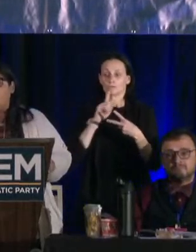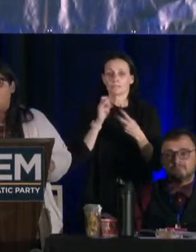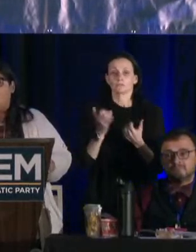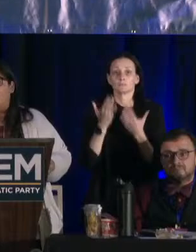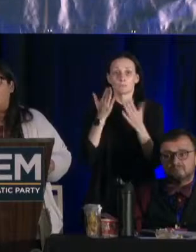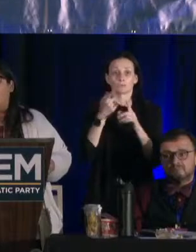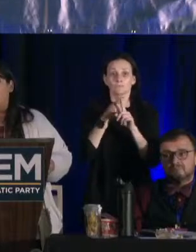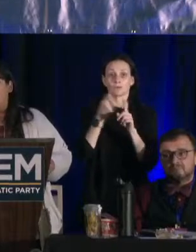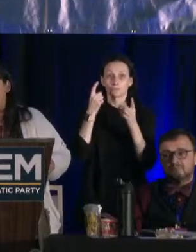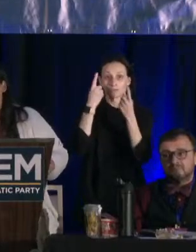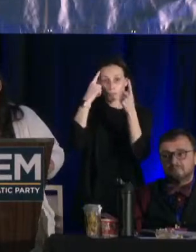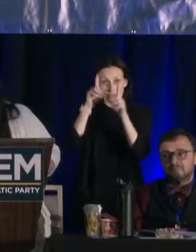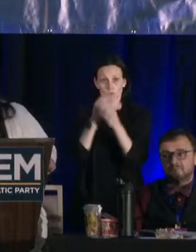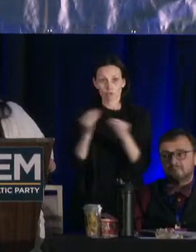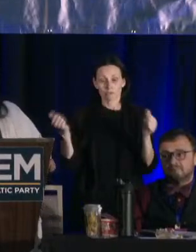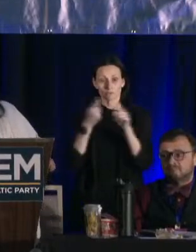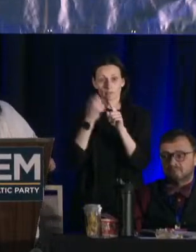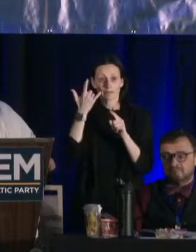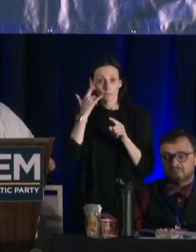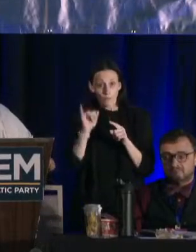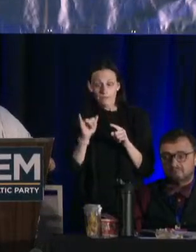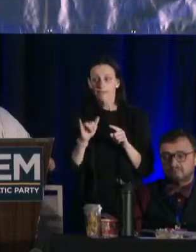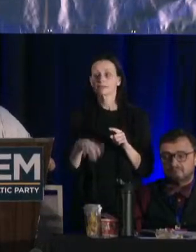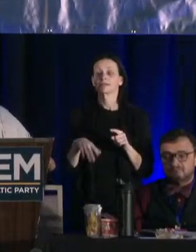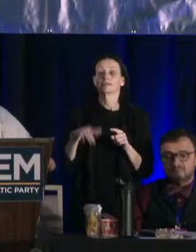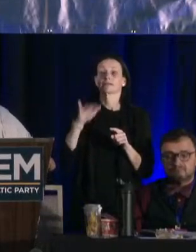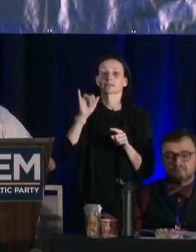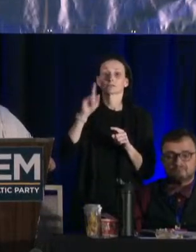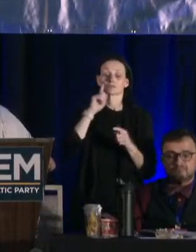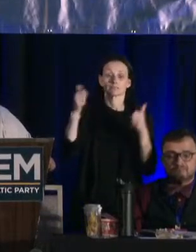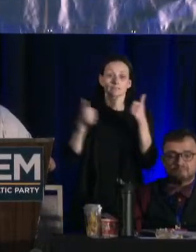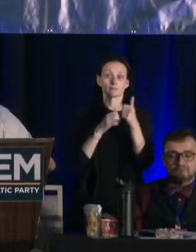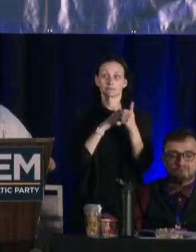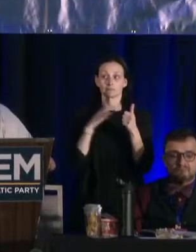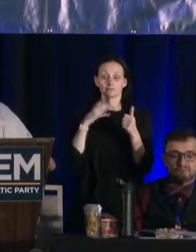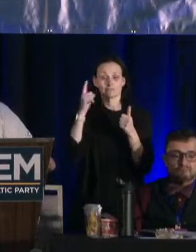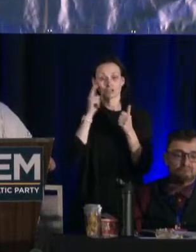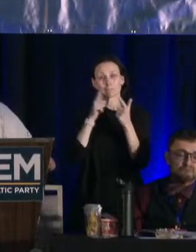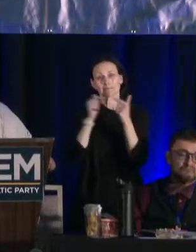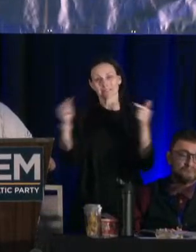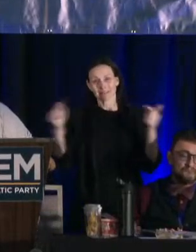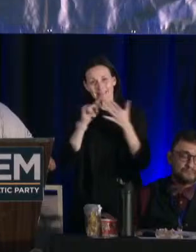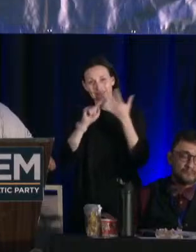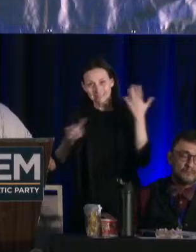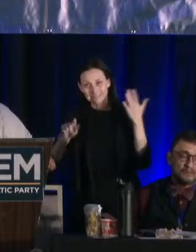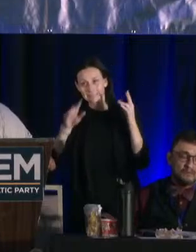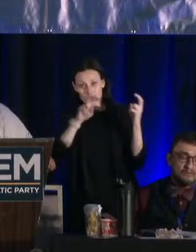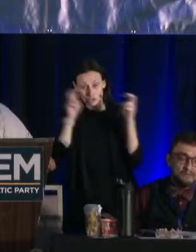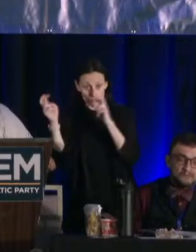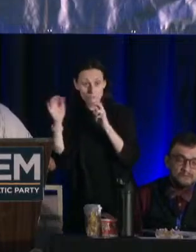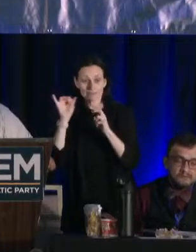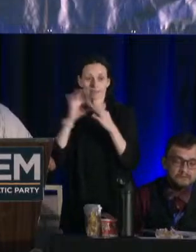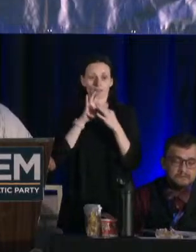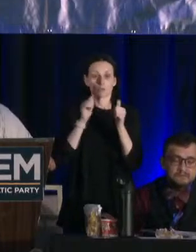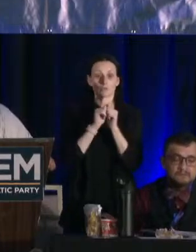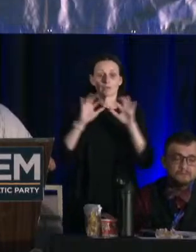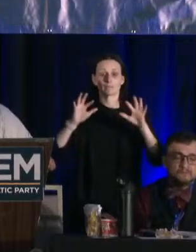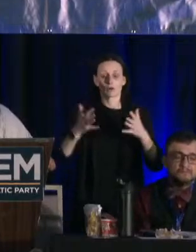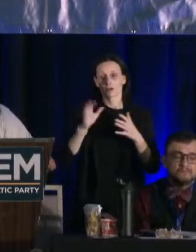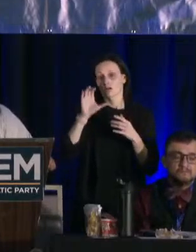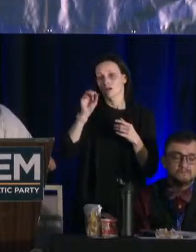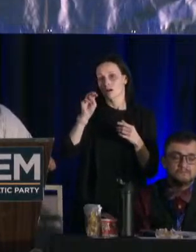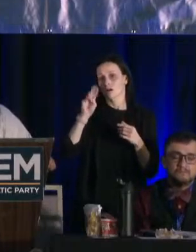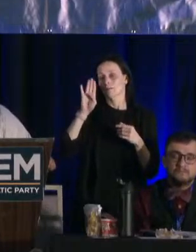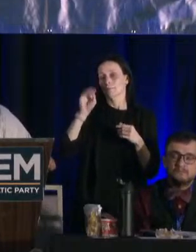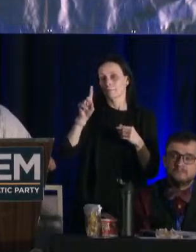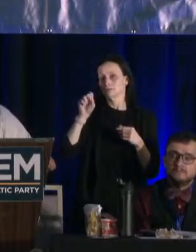Blue Revolution California, that was referred to the Subcommittee on Miscellaneous Issues, and that has to do with the party ombudsman and the